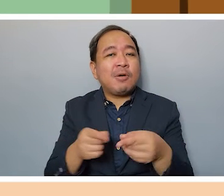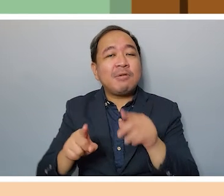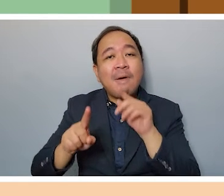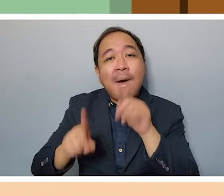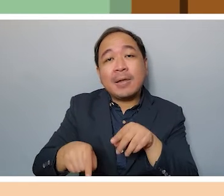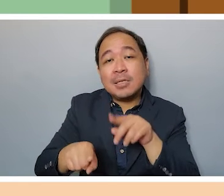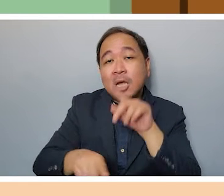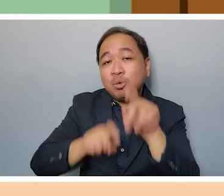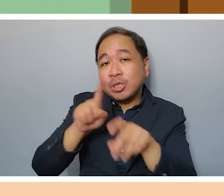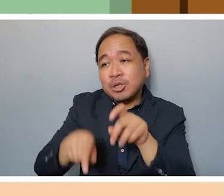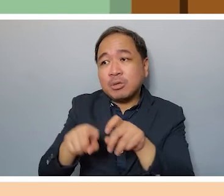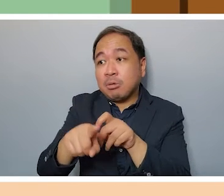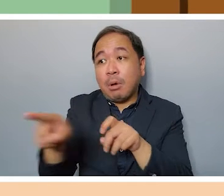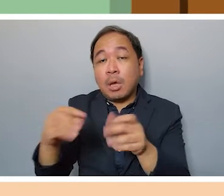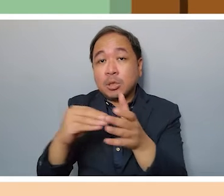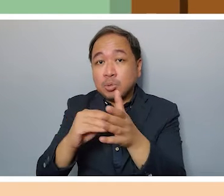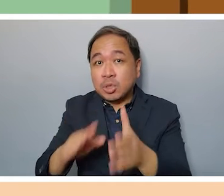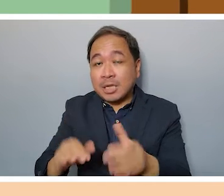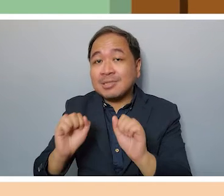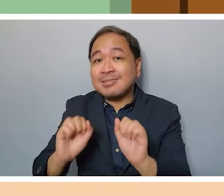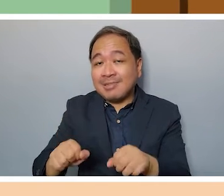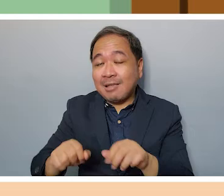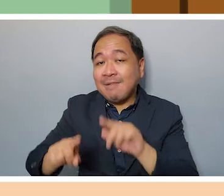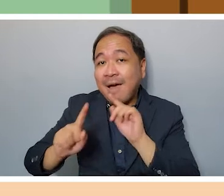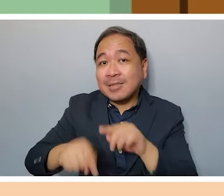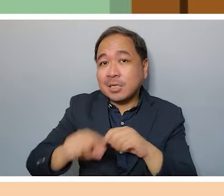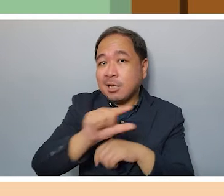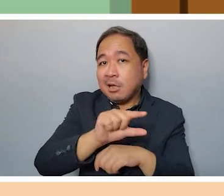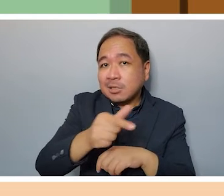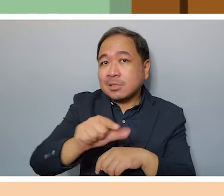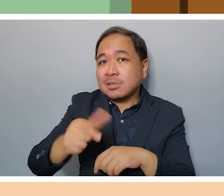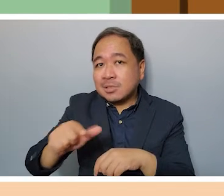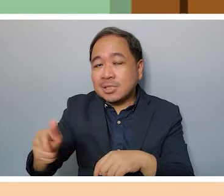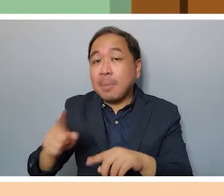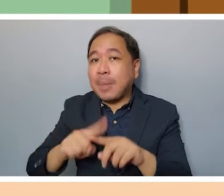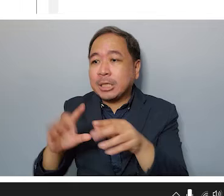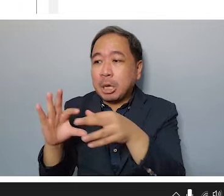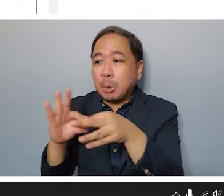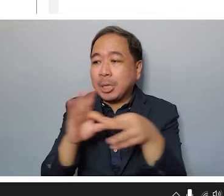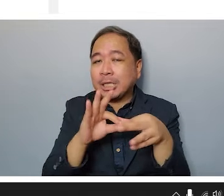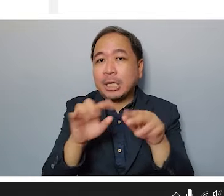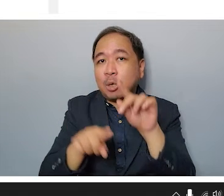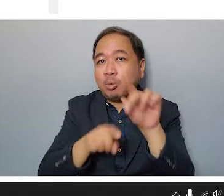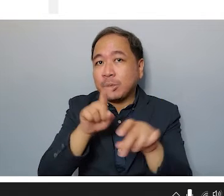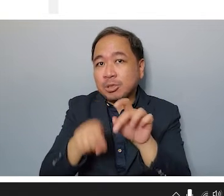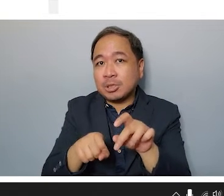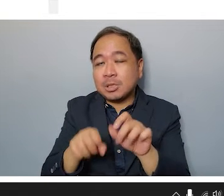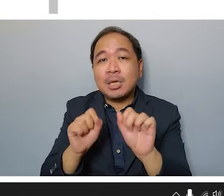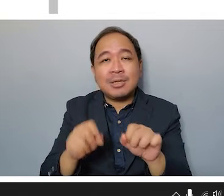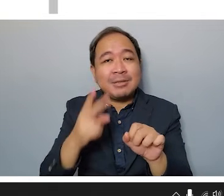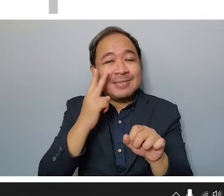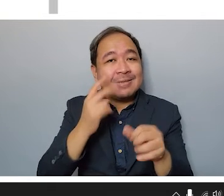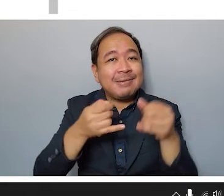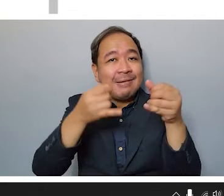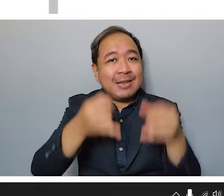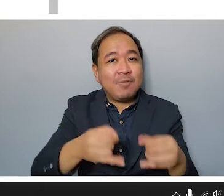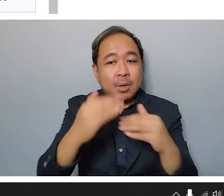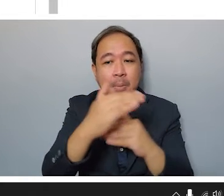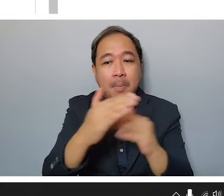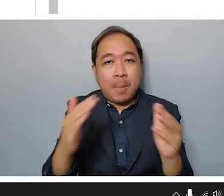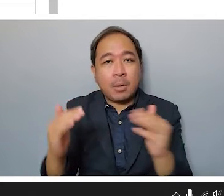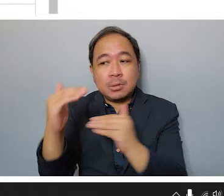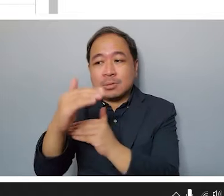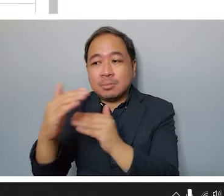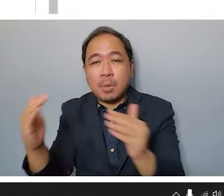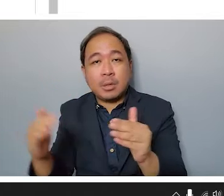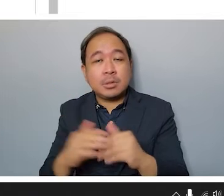Multi-short answer questions require students to answer succeeding but related questions. The answers may be placed in the individual